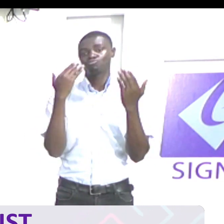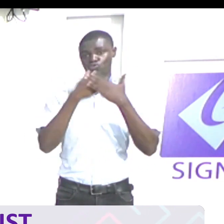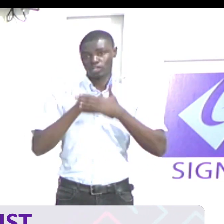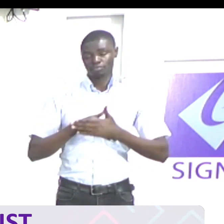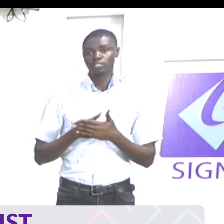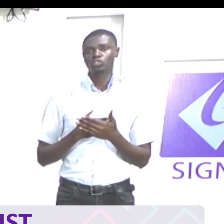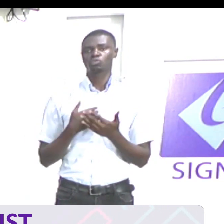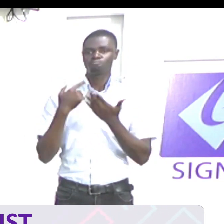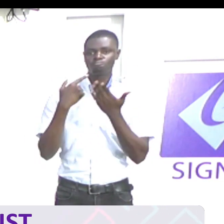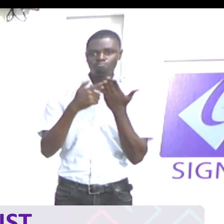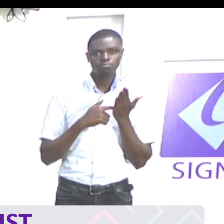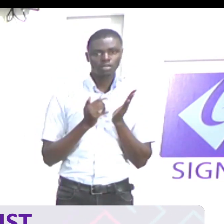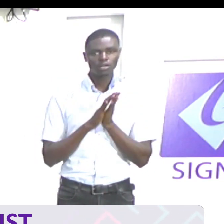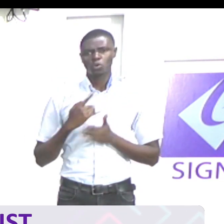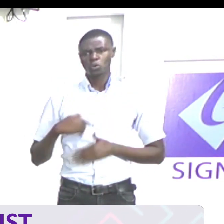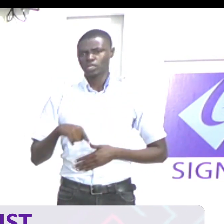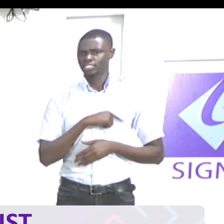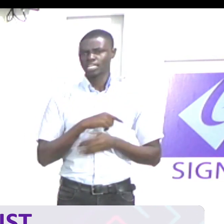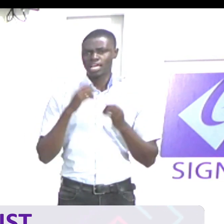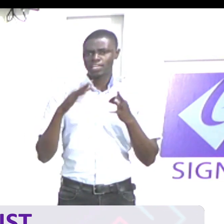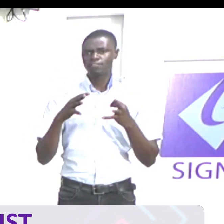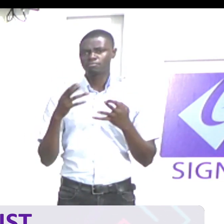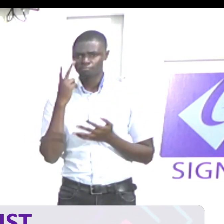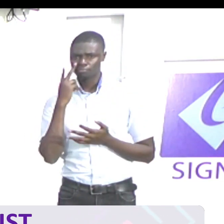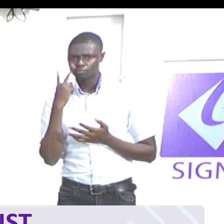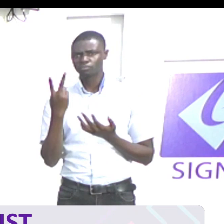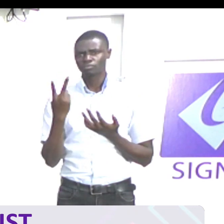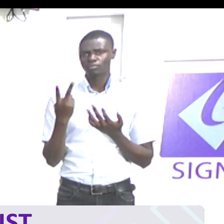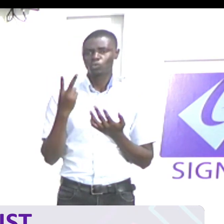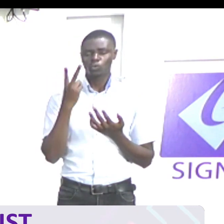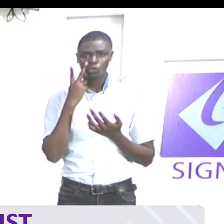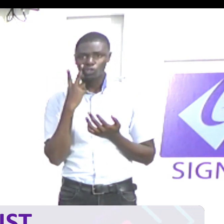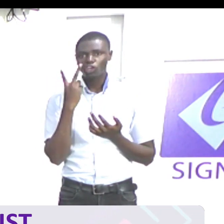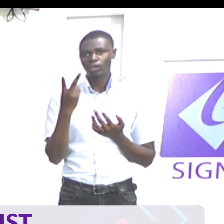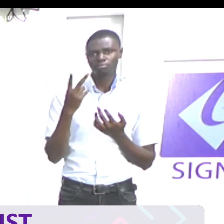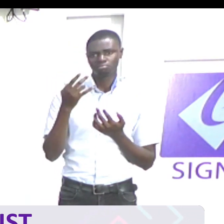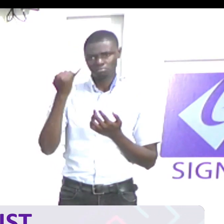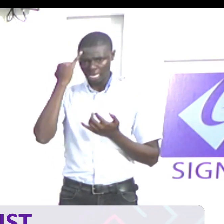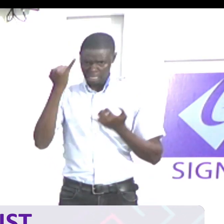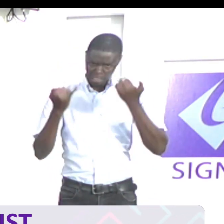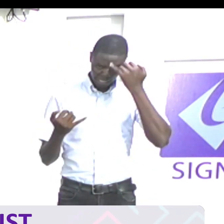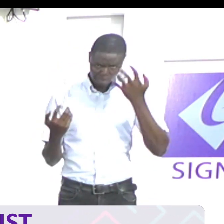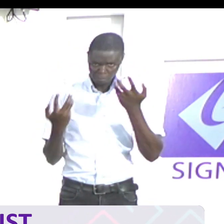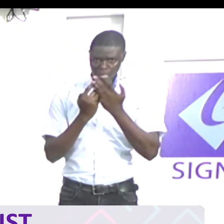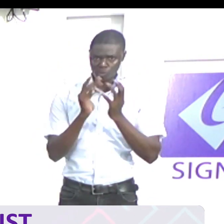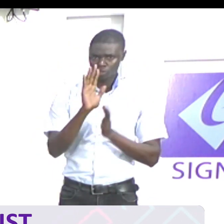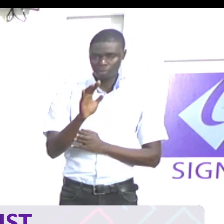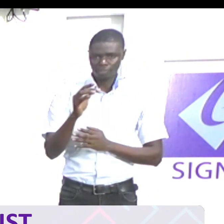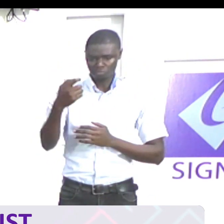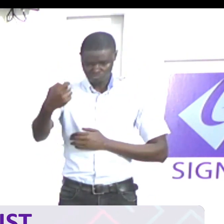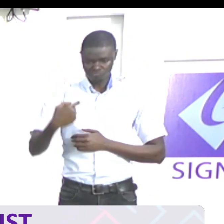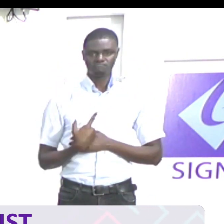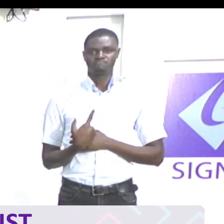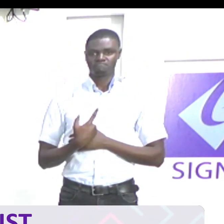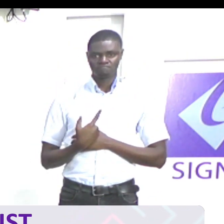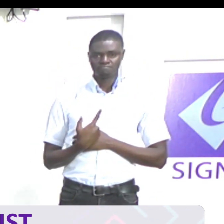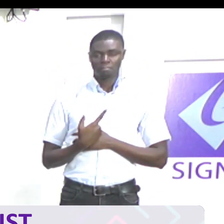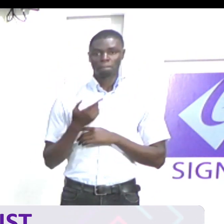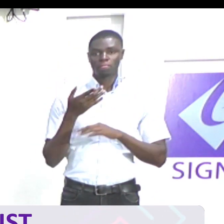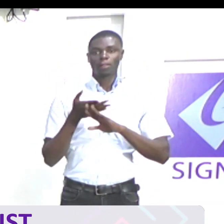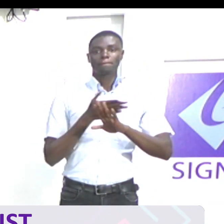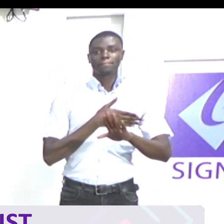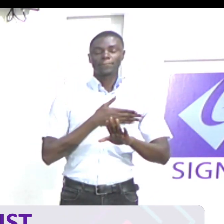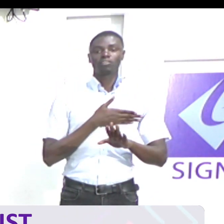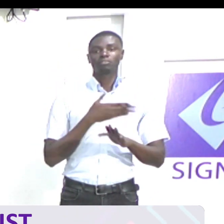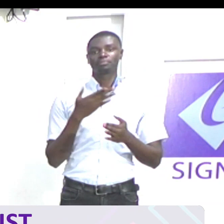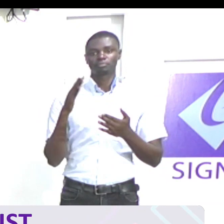we're going to talk to us pale, ukisikia tuwachambue, rusha maoni mbili tatu. Ama nanje mtu wangu. First of all, hata before to